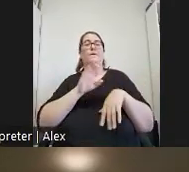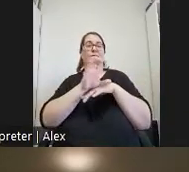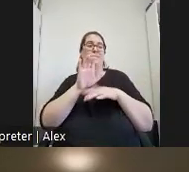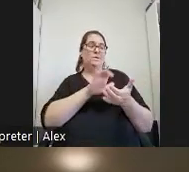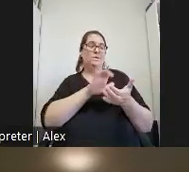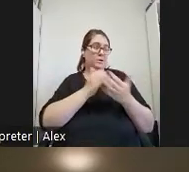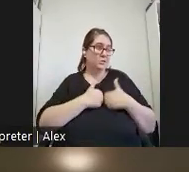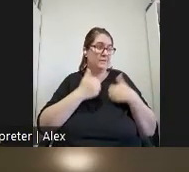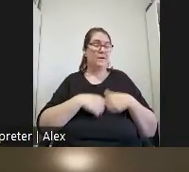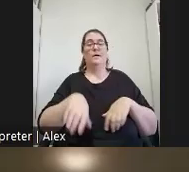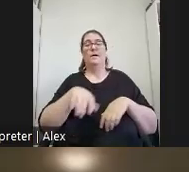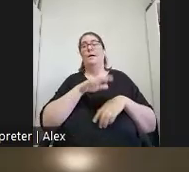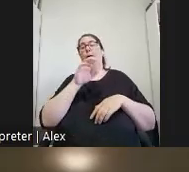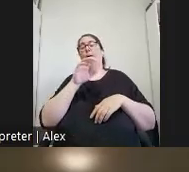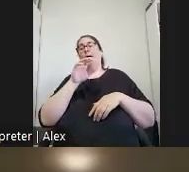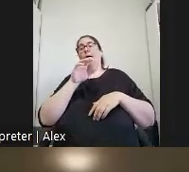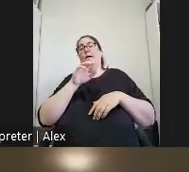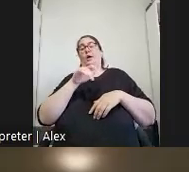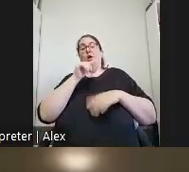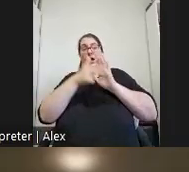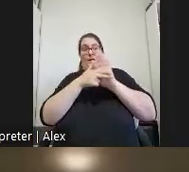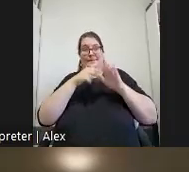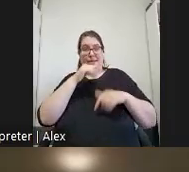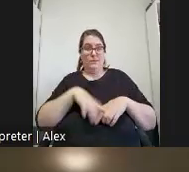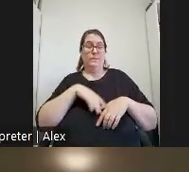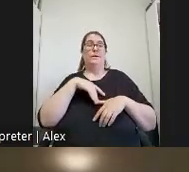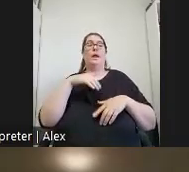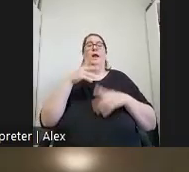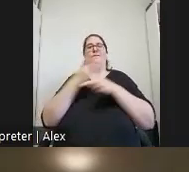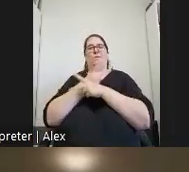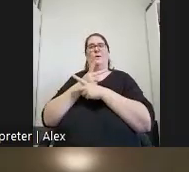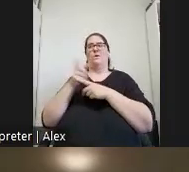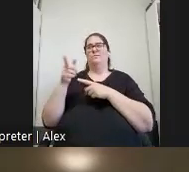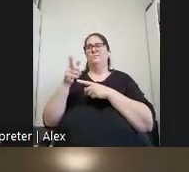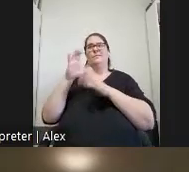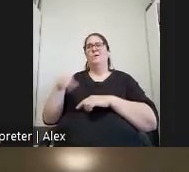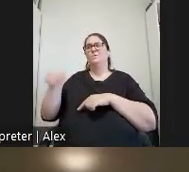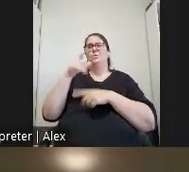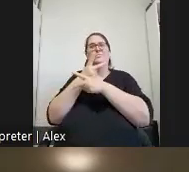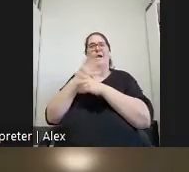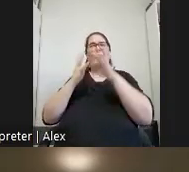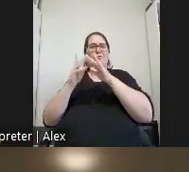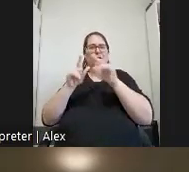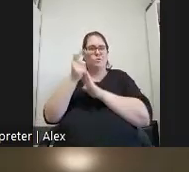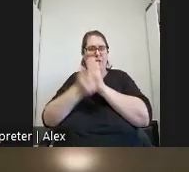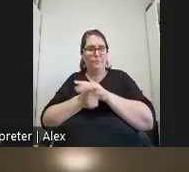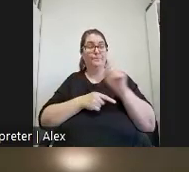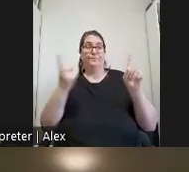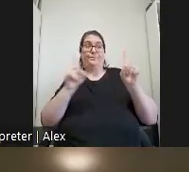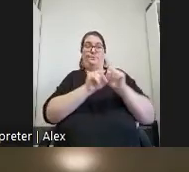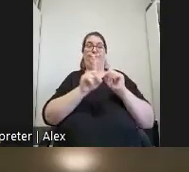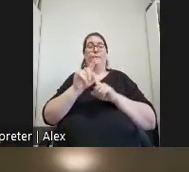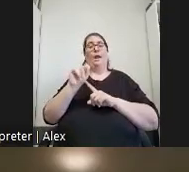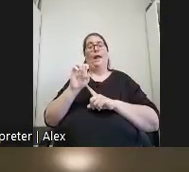racialized non-status women, and clients navigating immigration law. Joining Deepa is Emma Copeland, the training lead